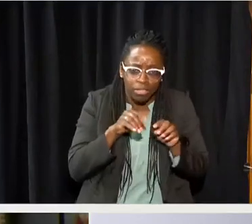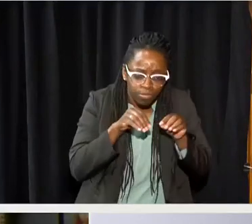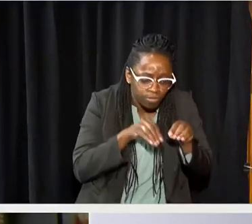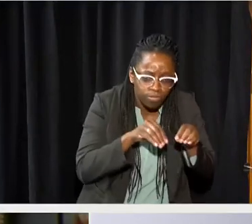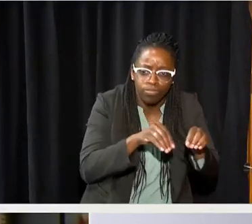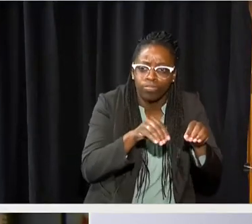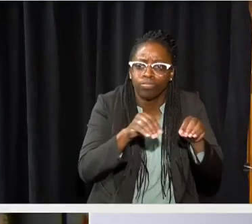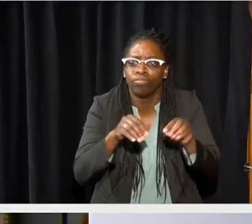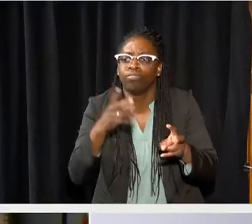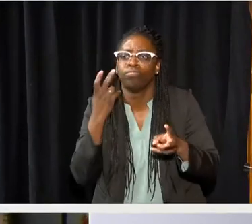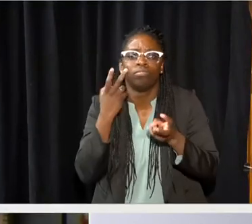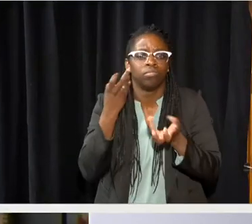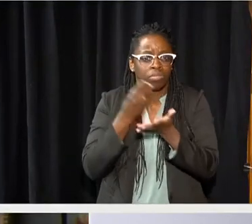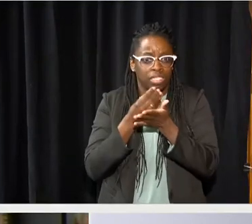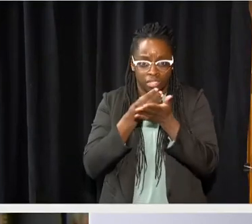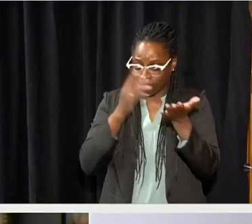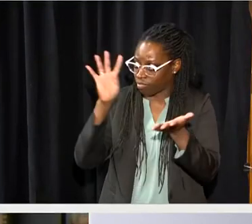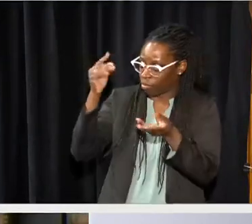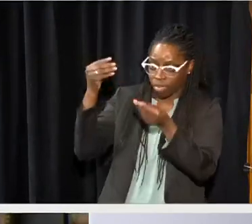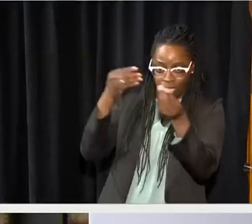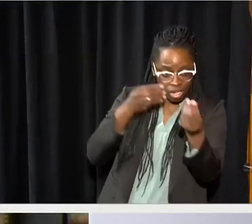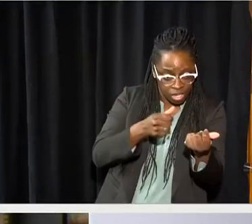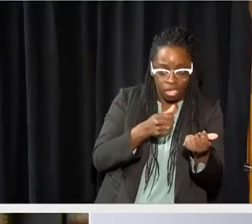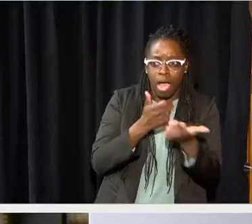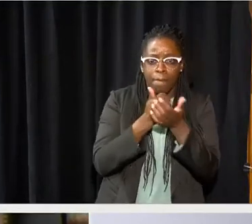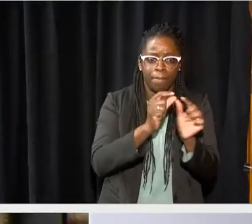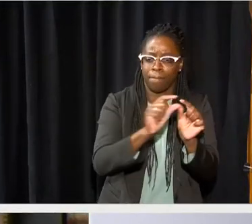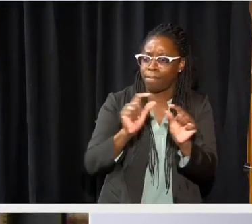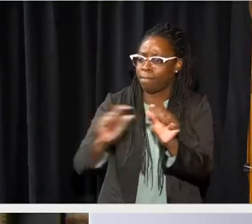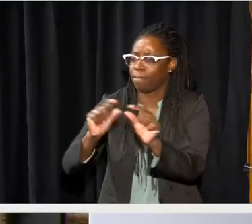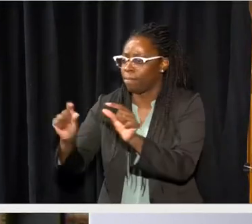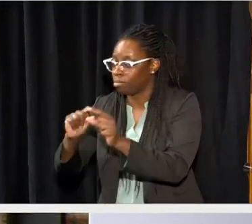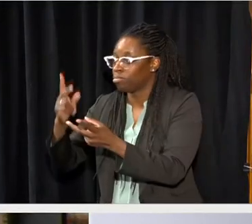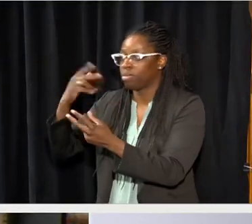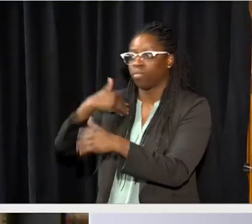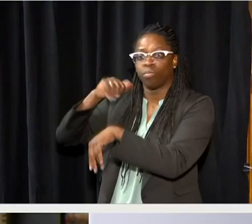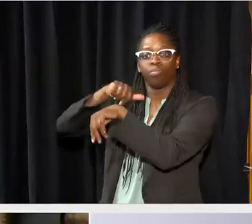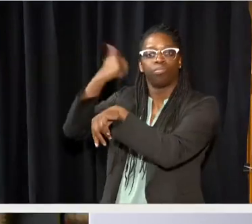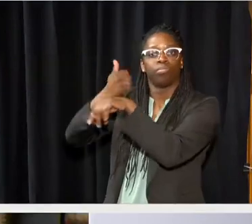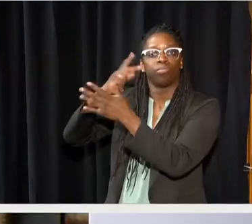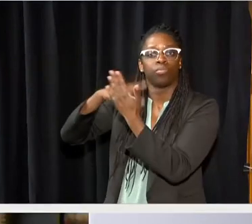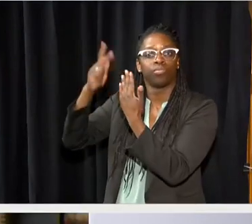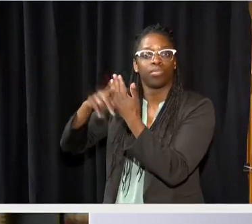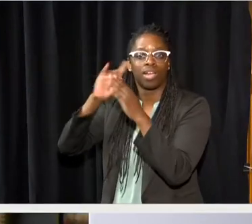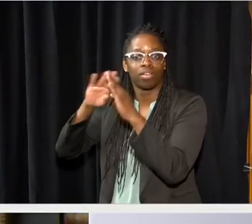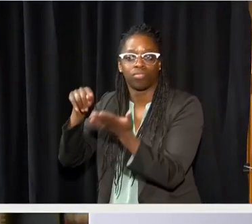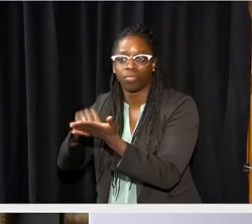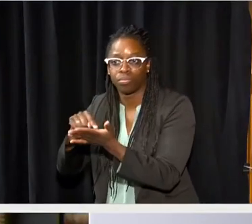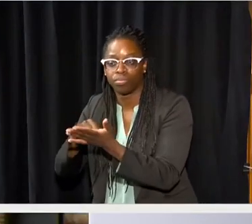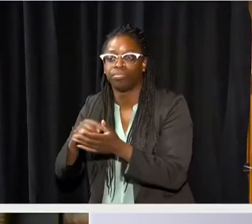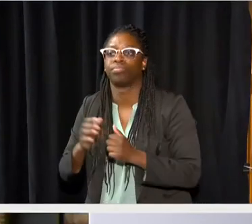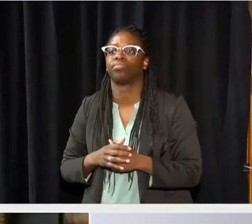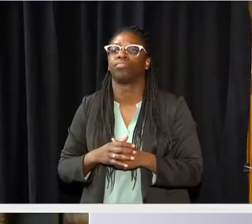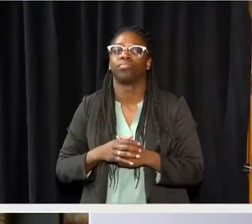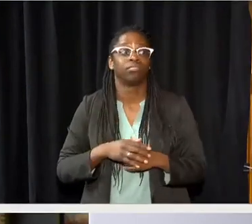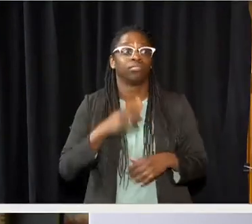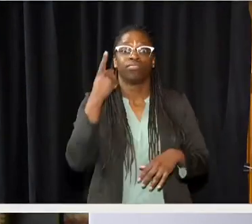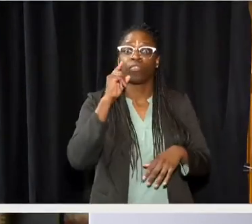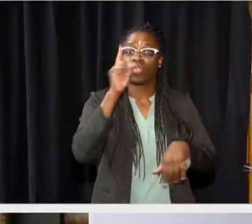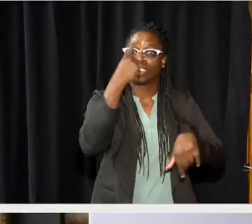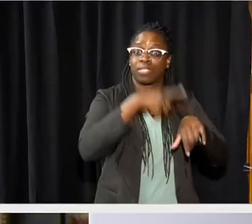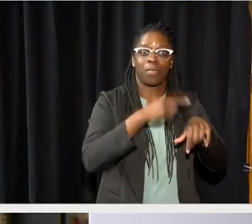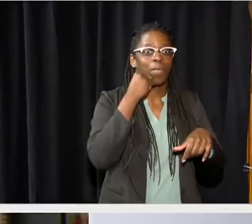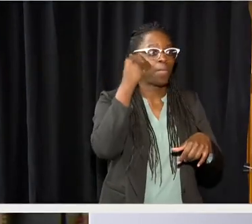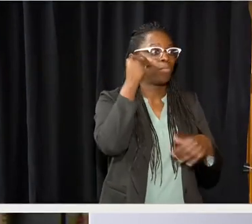of dollars into building programs and first-time homebuyer programs. It will reduce barriers to housing production and